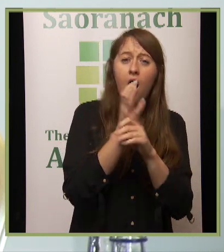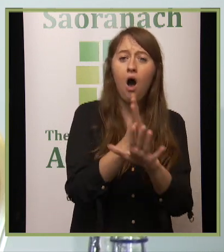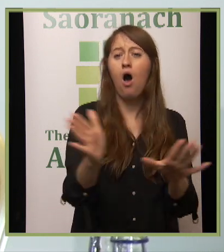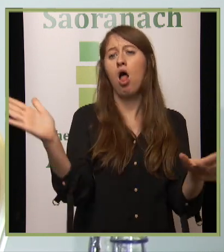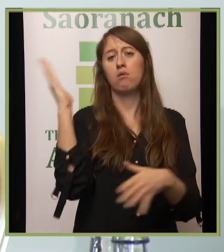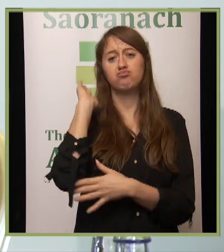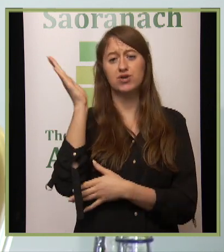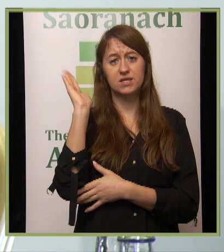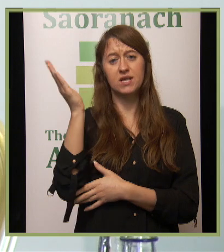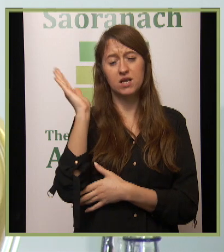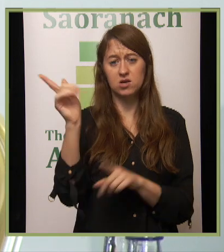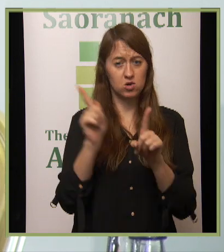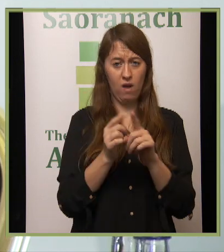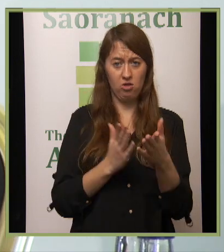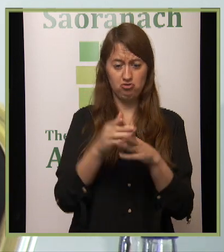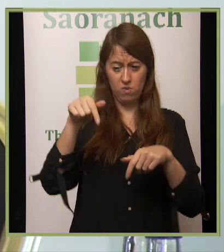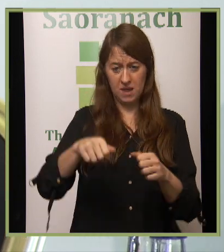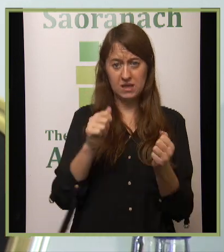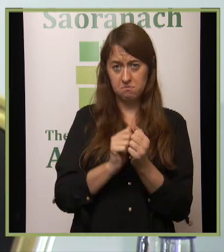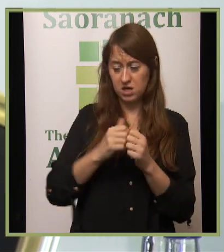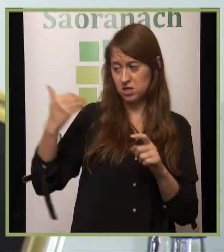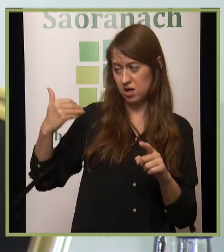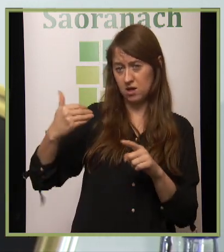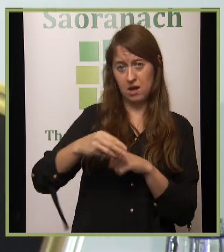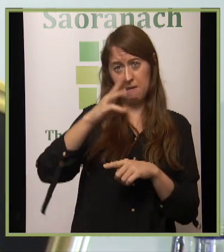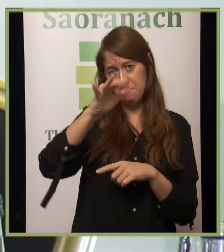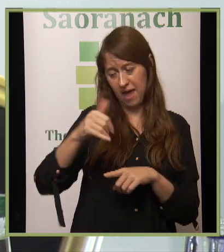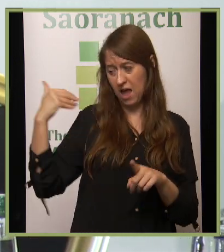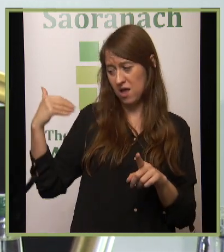who presented over the course of our meetings from May